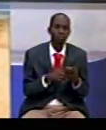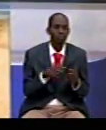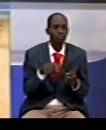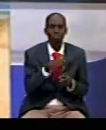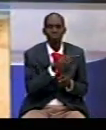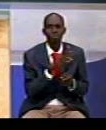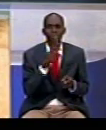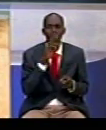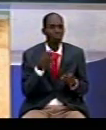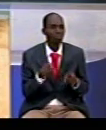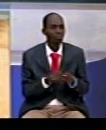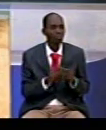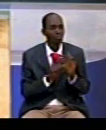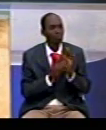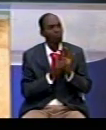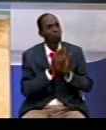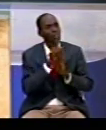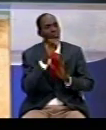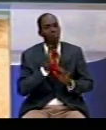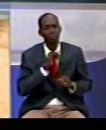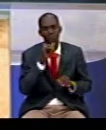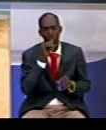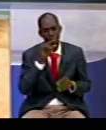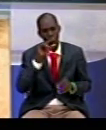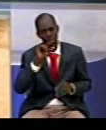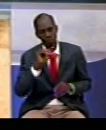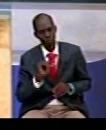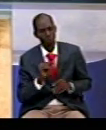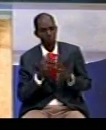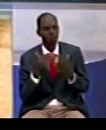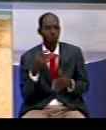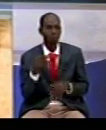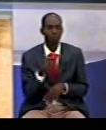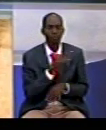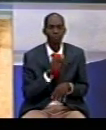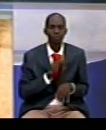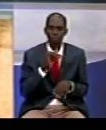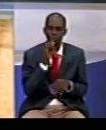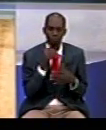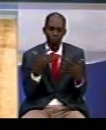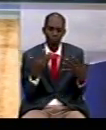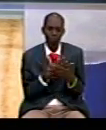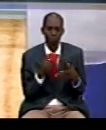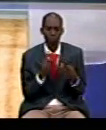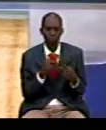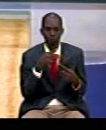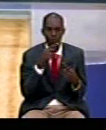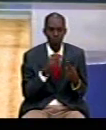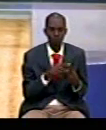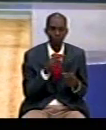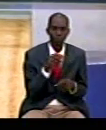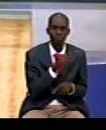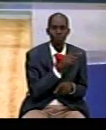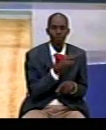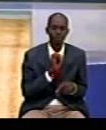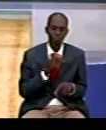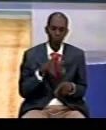they're like giants. I'm like a grasshopper. I'm afraid to talk to them. I